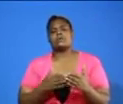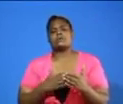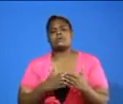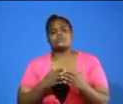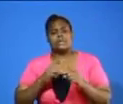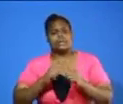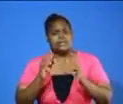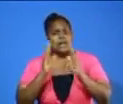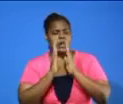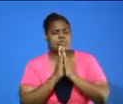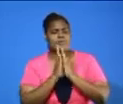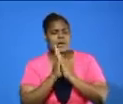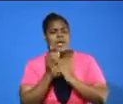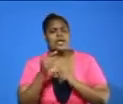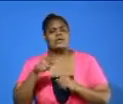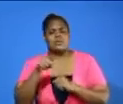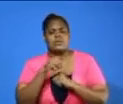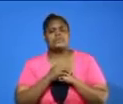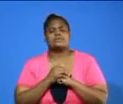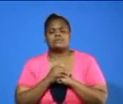then I'll pray with you.